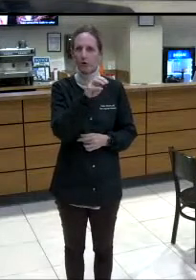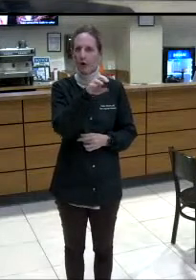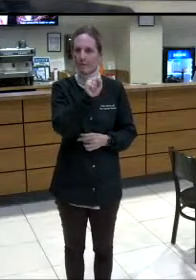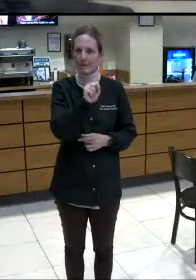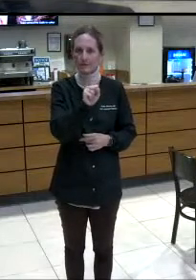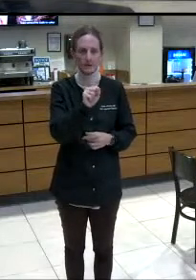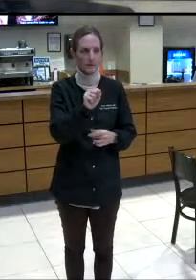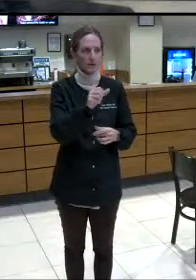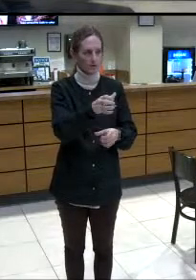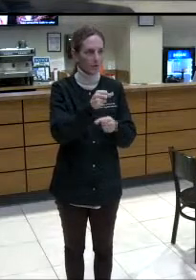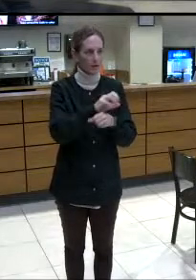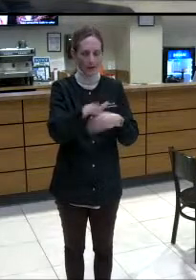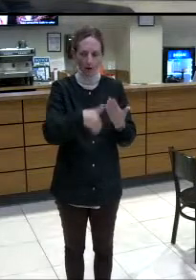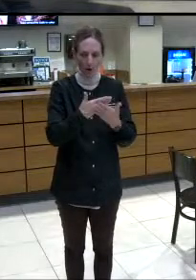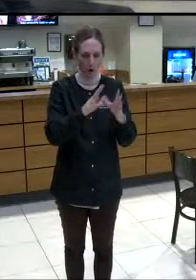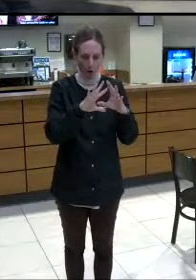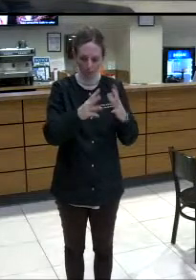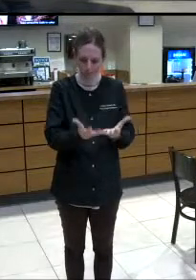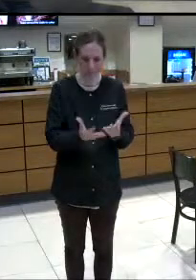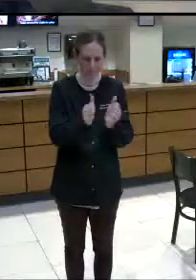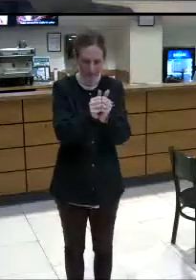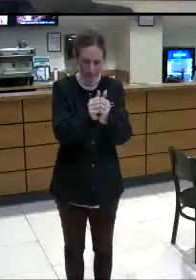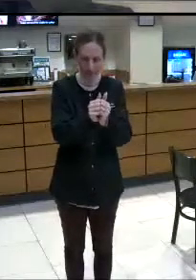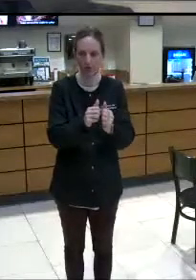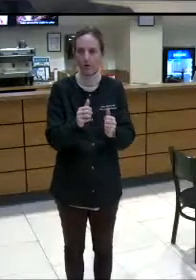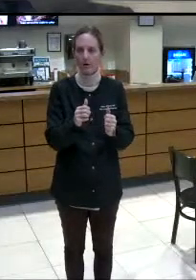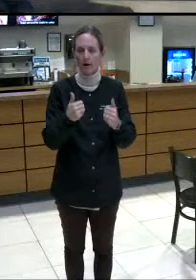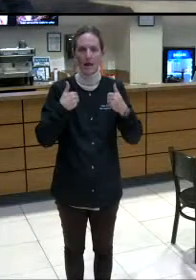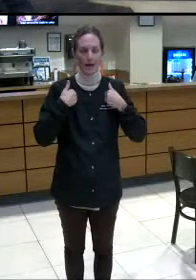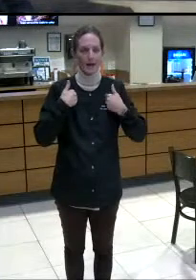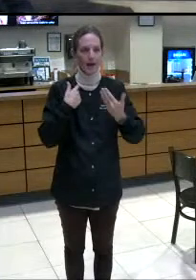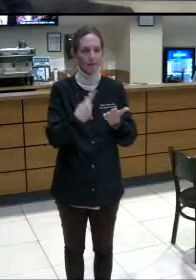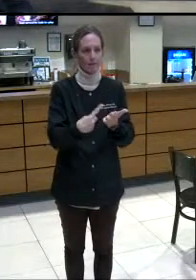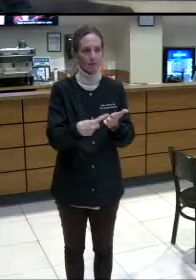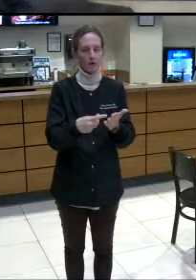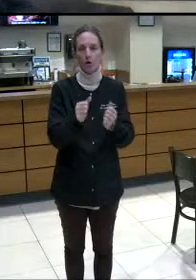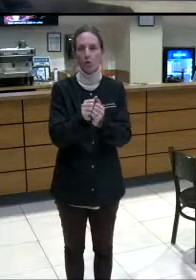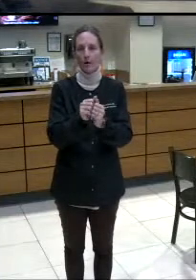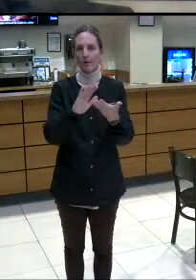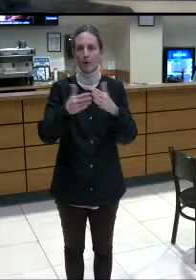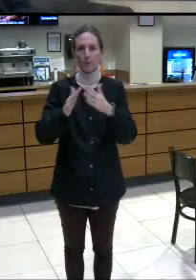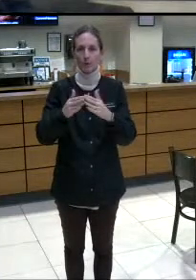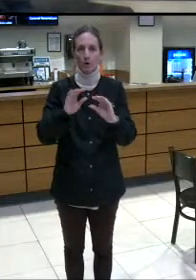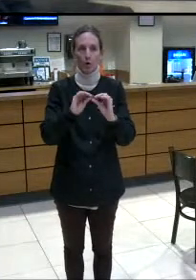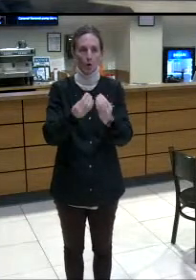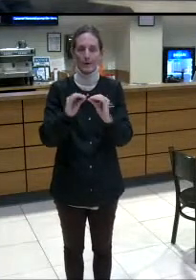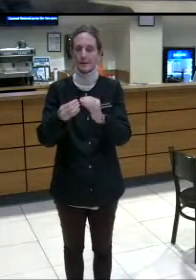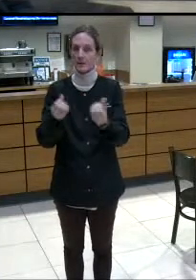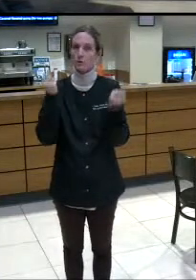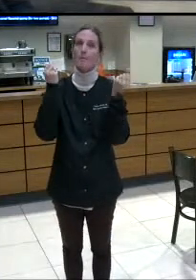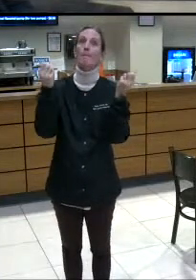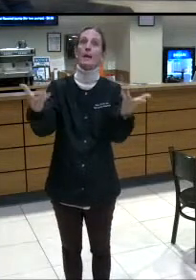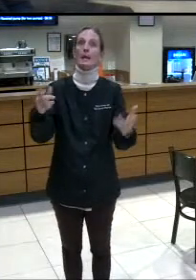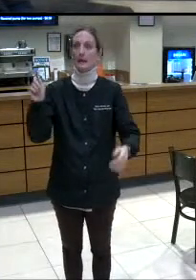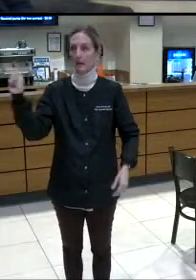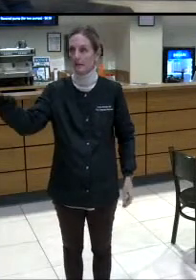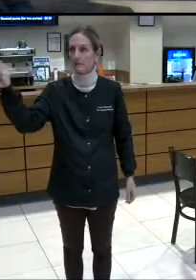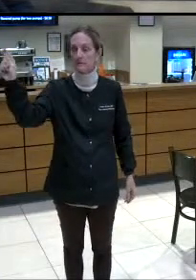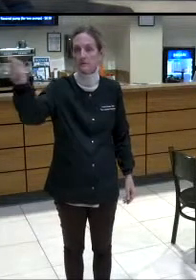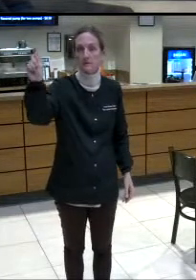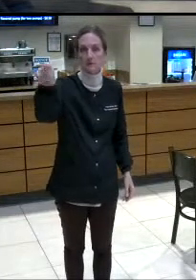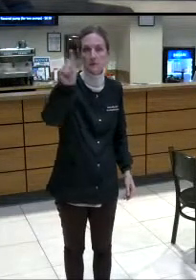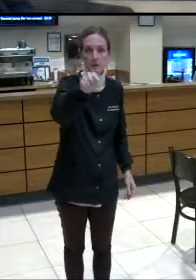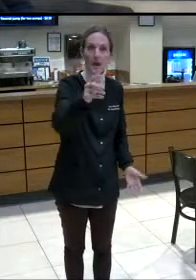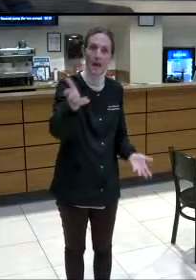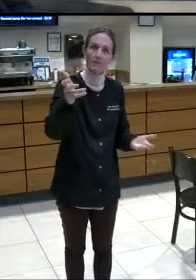we can have this conversation with the community organizations, because there are many, and they really do want to plug in